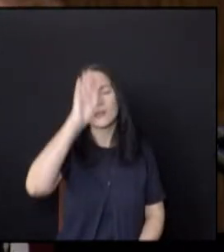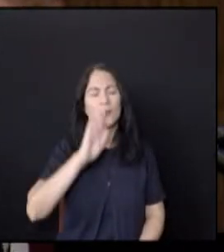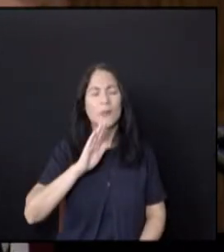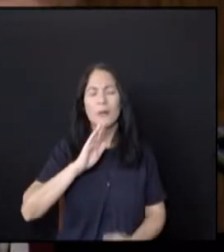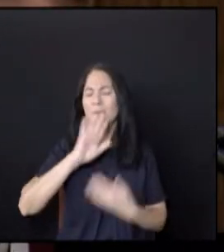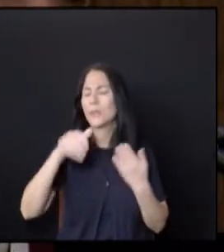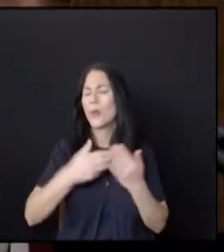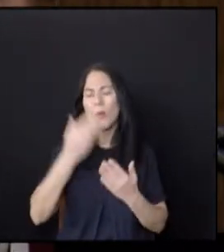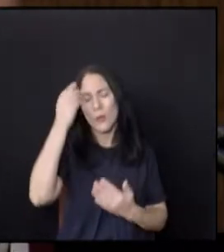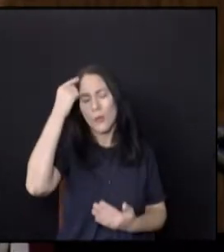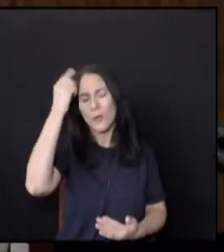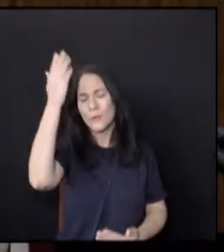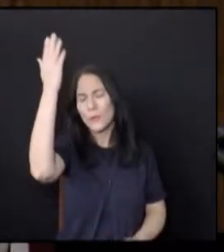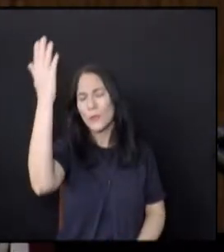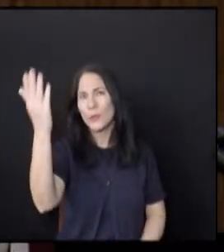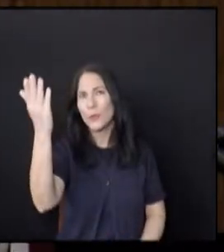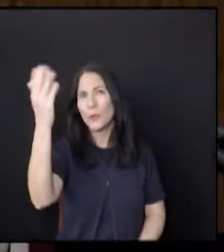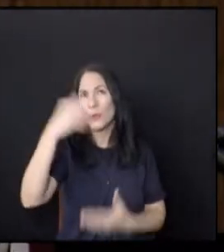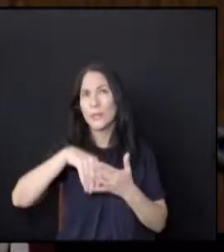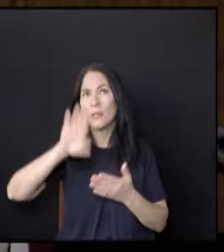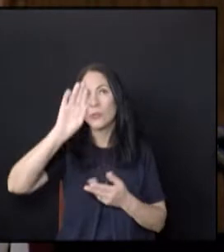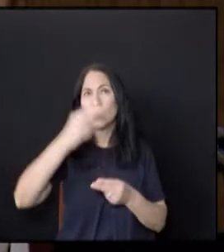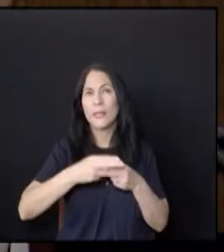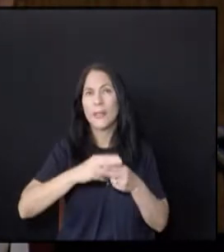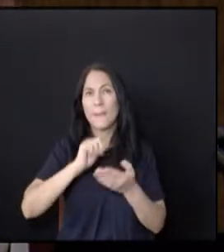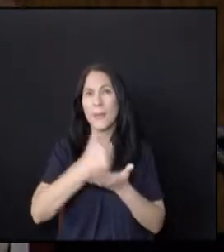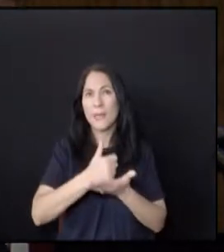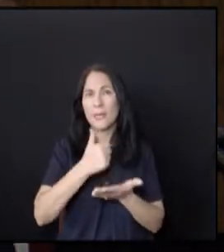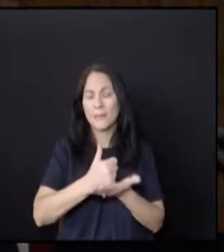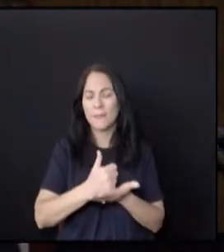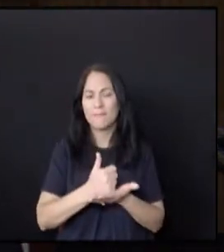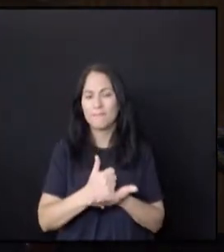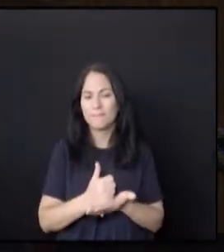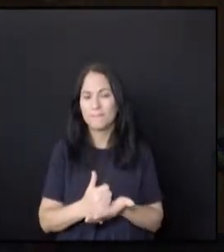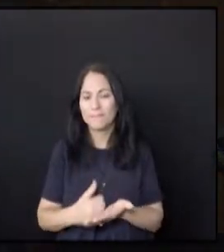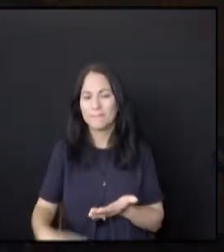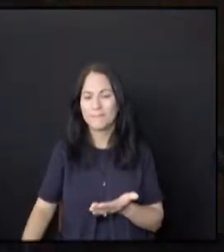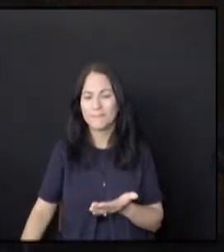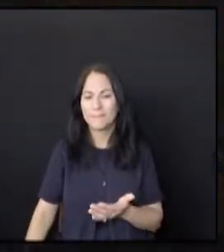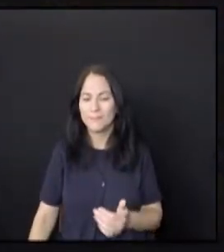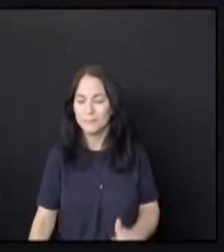you. In your name, amen. Amen.